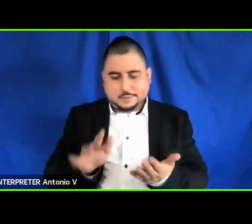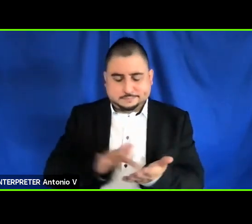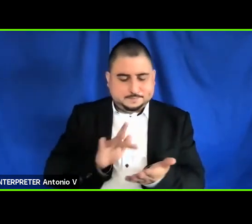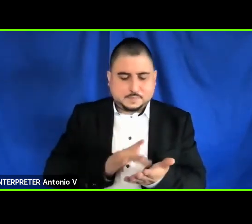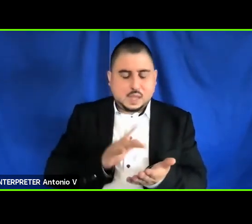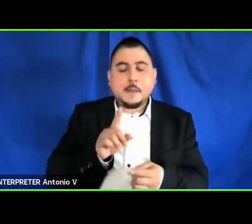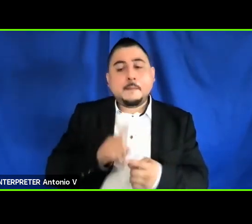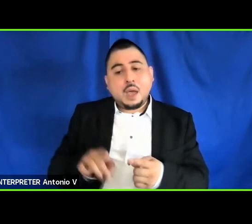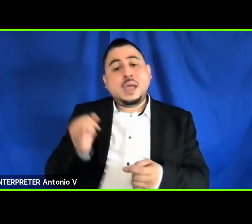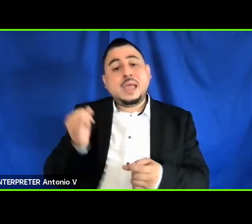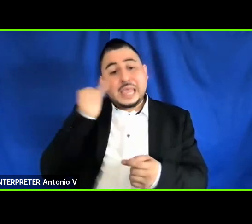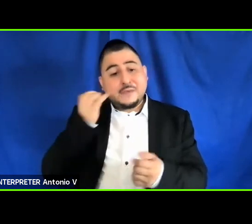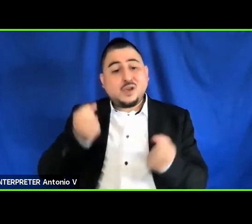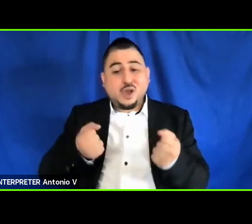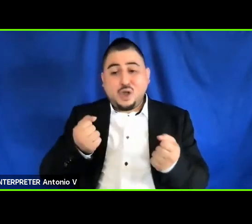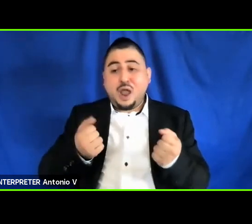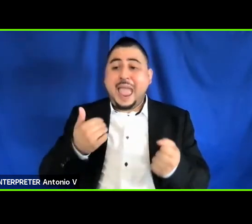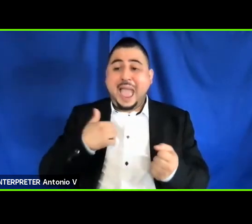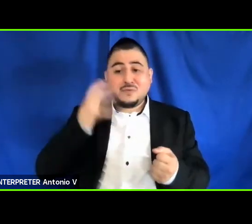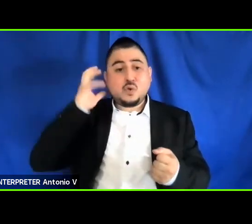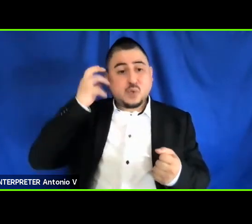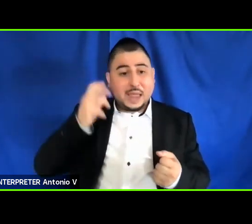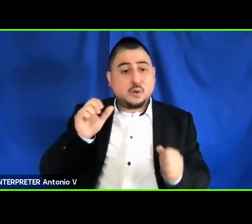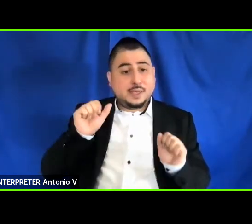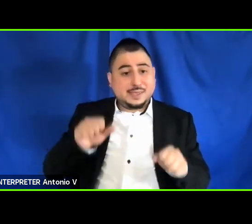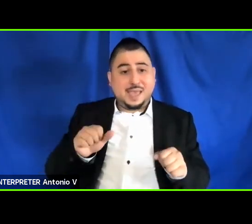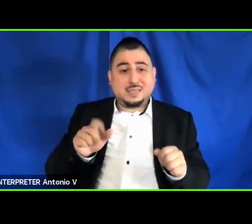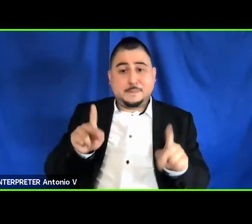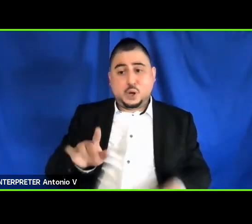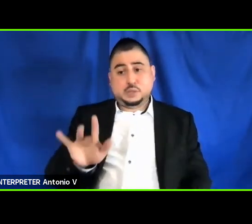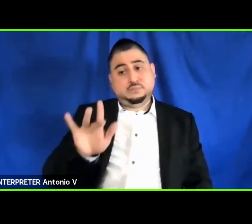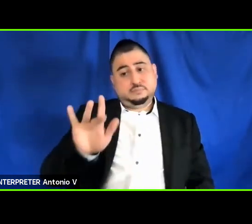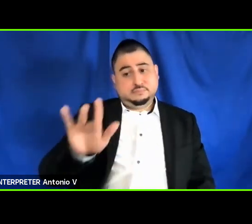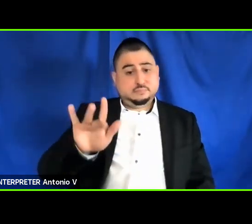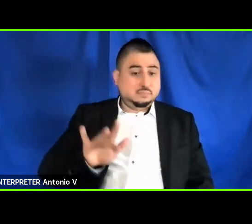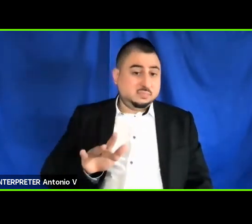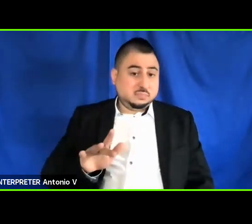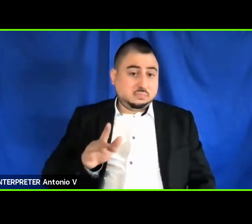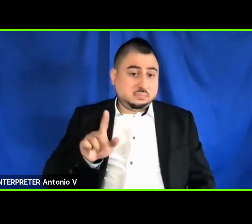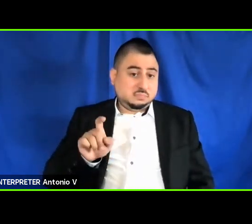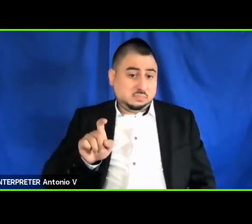but if the car has a radio system, will the passenger be able to control that audio?